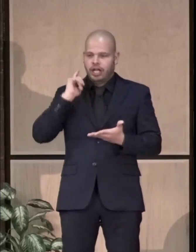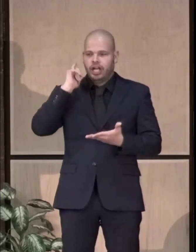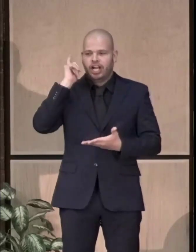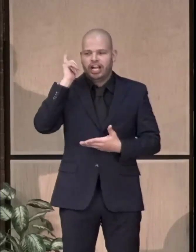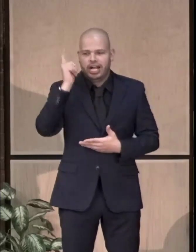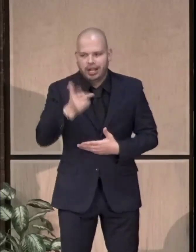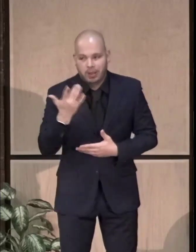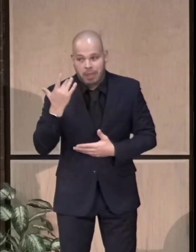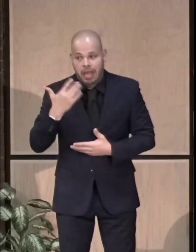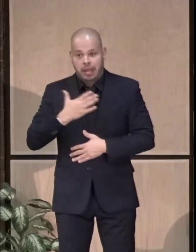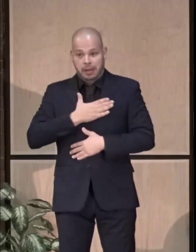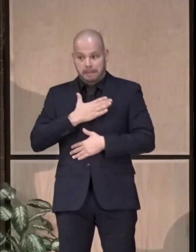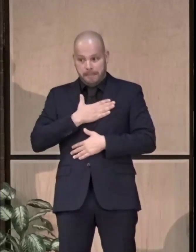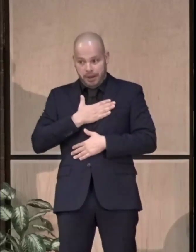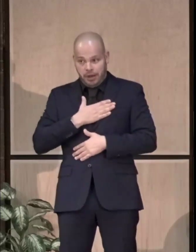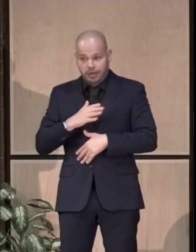being,